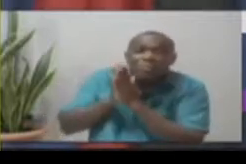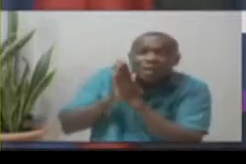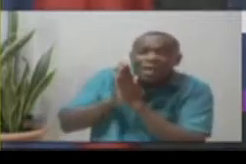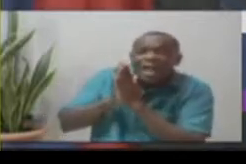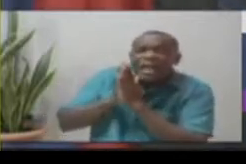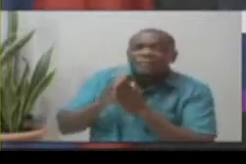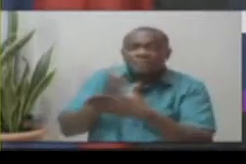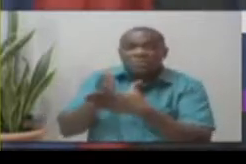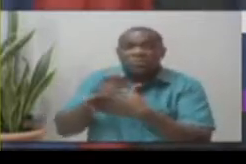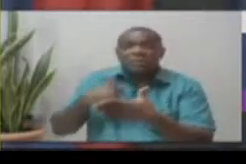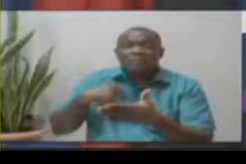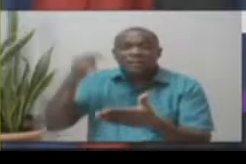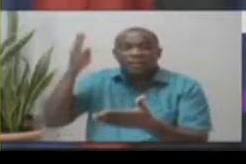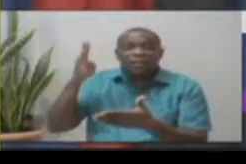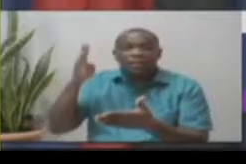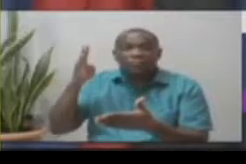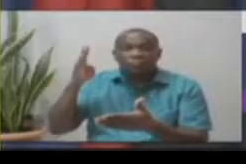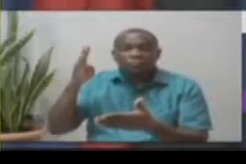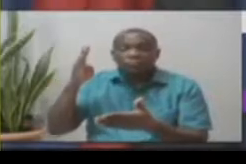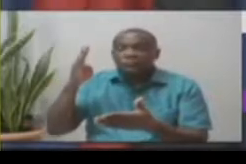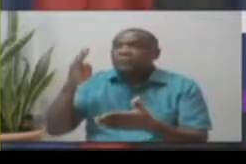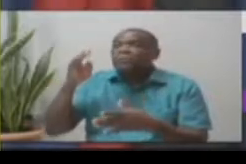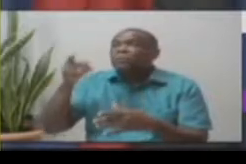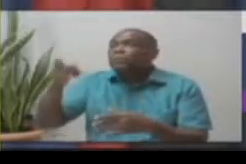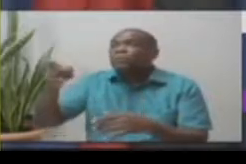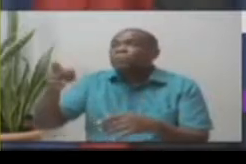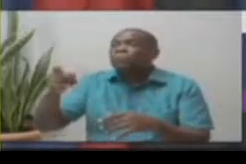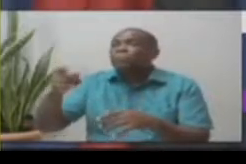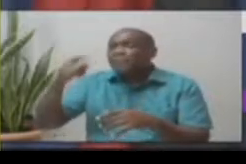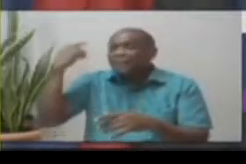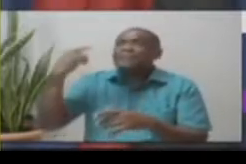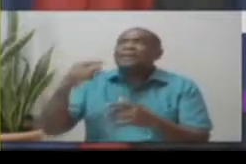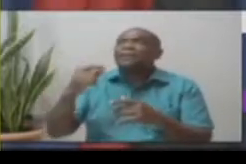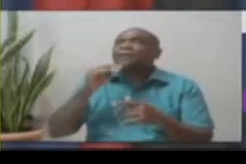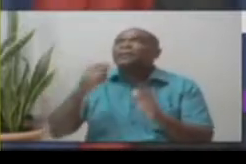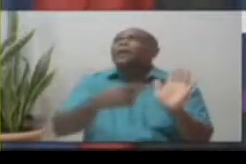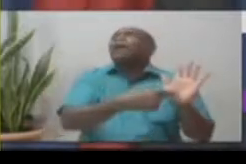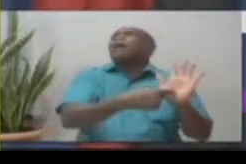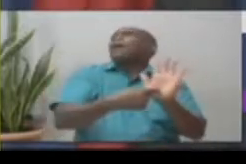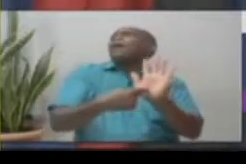I'll tell you something else too. This country